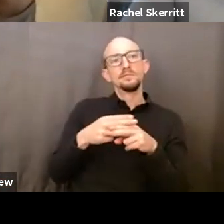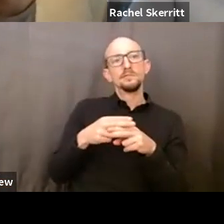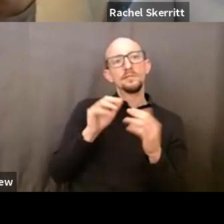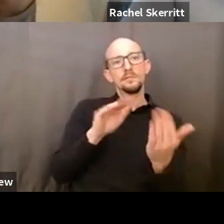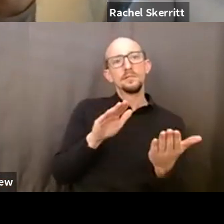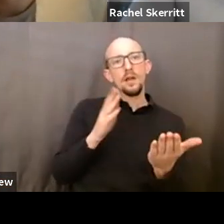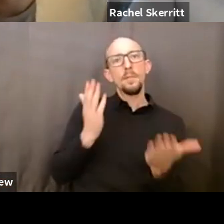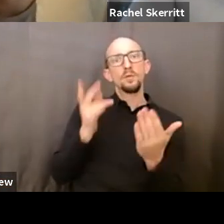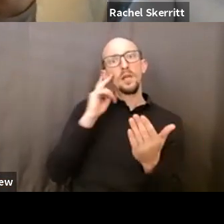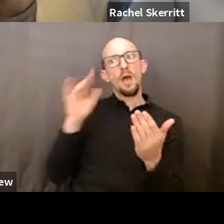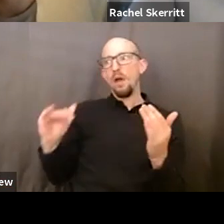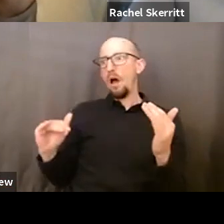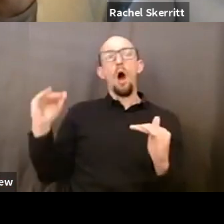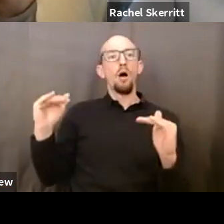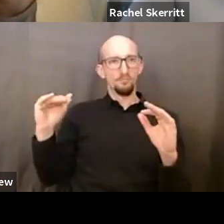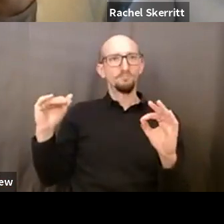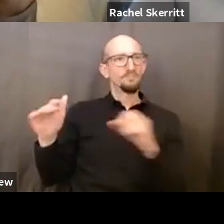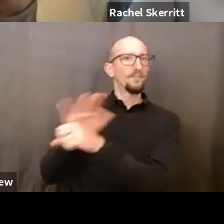was filled as well.